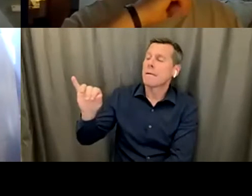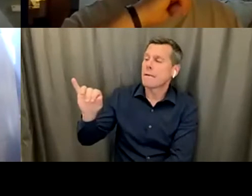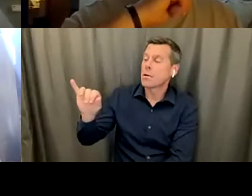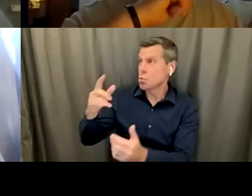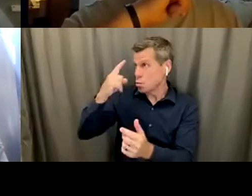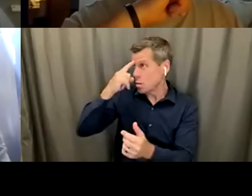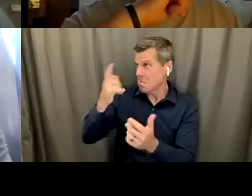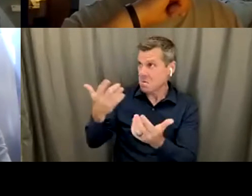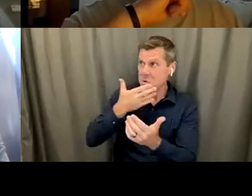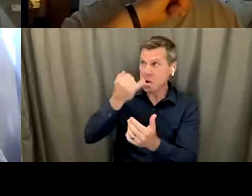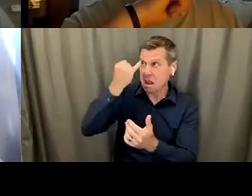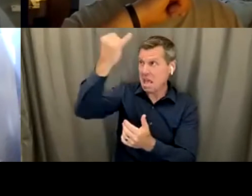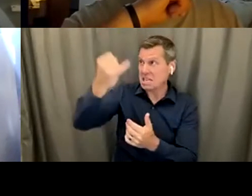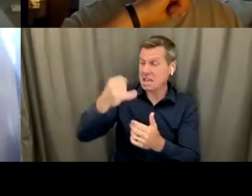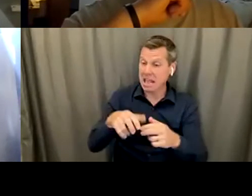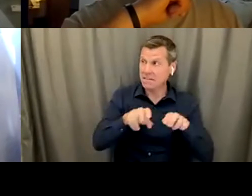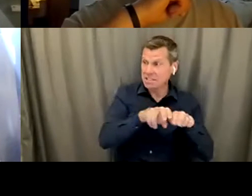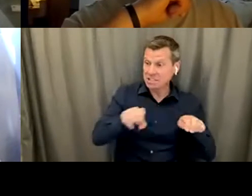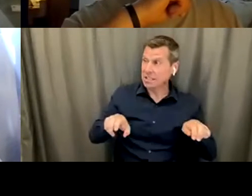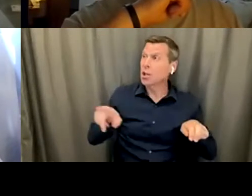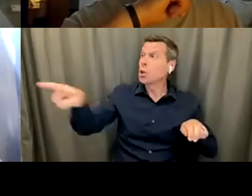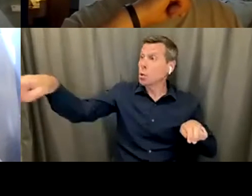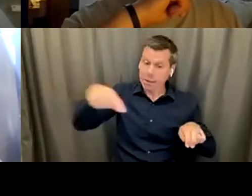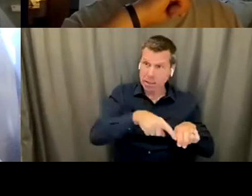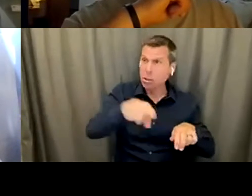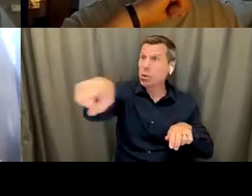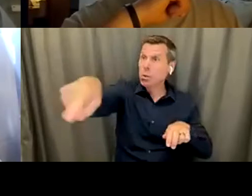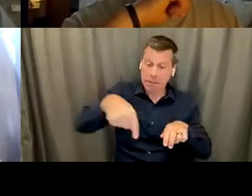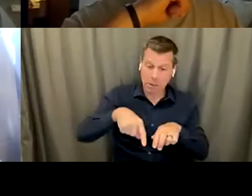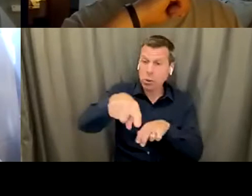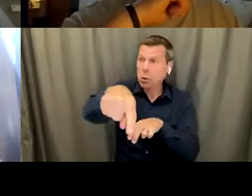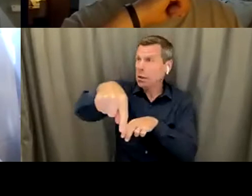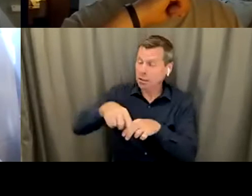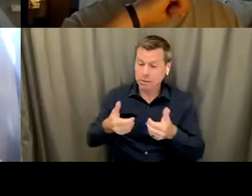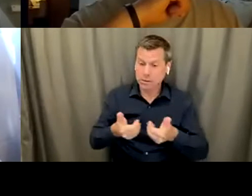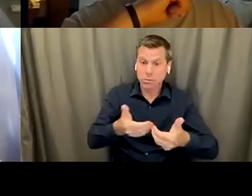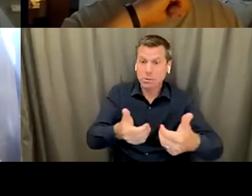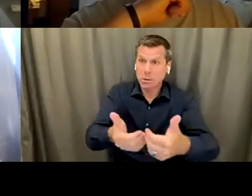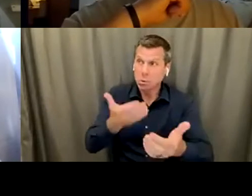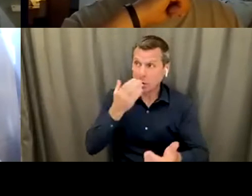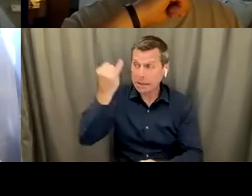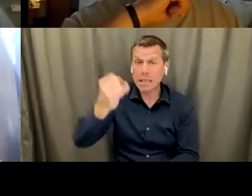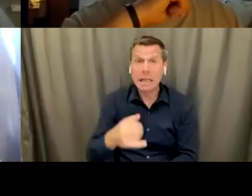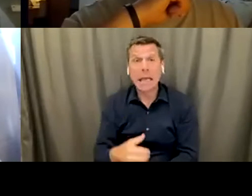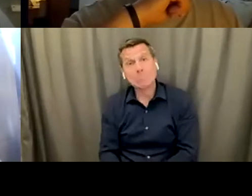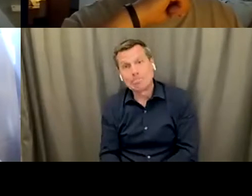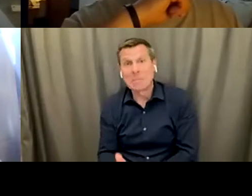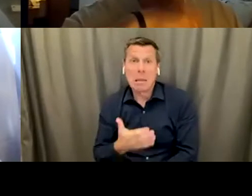for some? Yeah, I mean, I think assigned seating, it's not my place to tell you to do assigned seating, but I think it is helpful. I